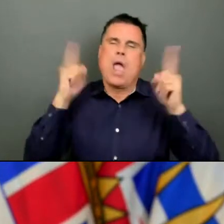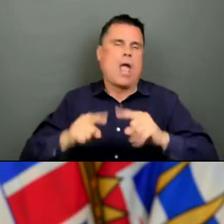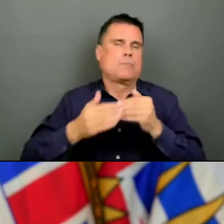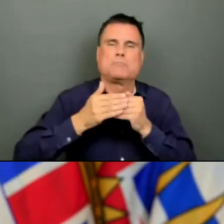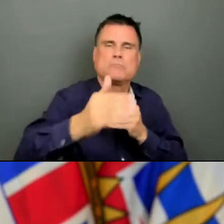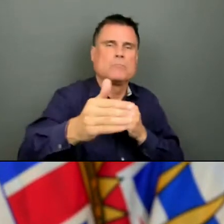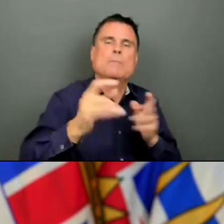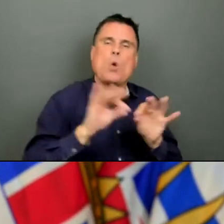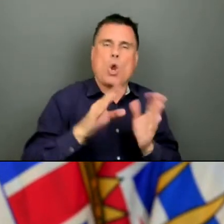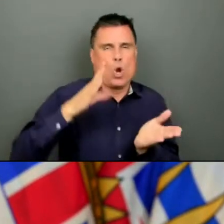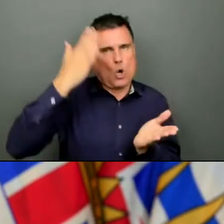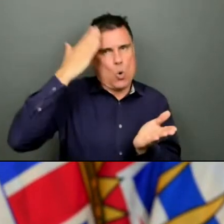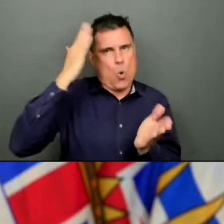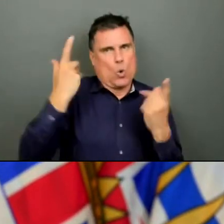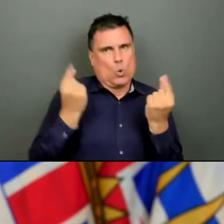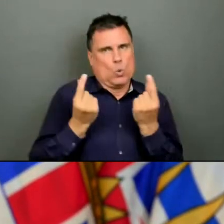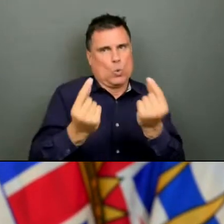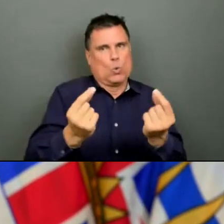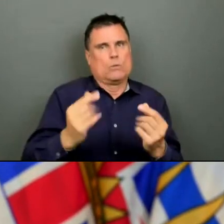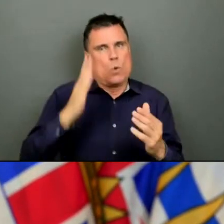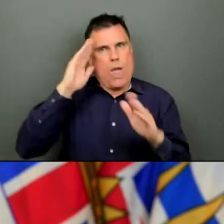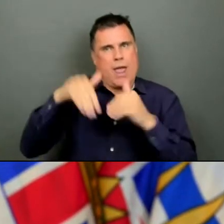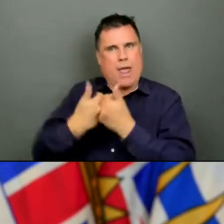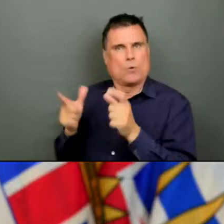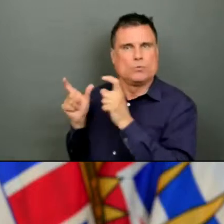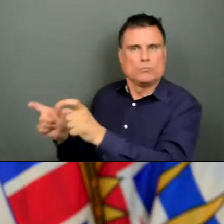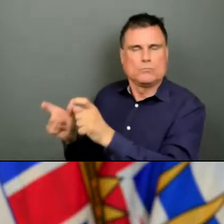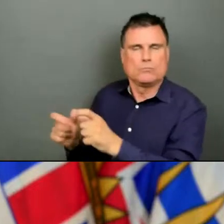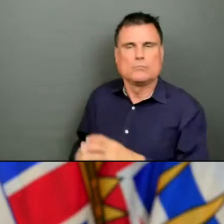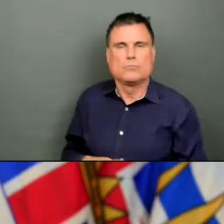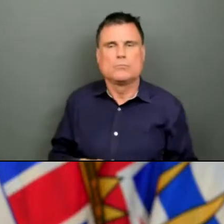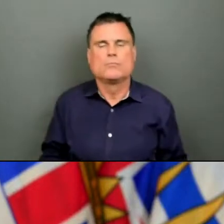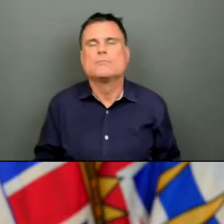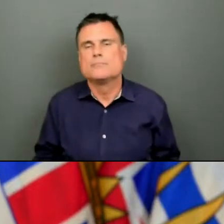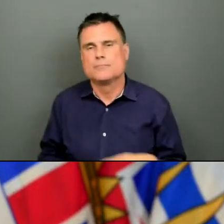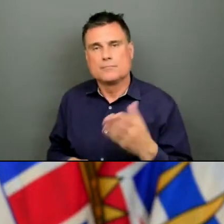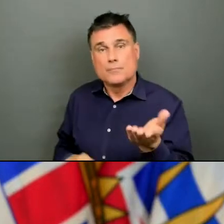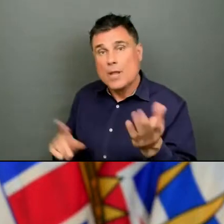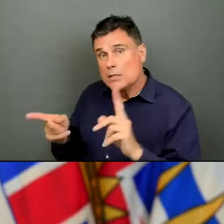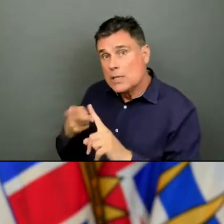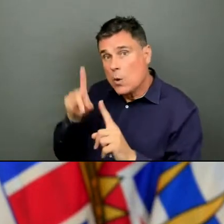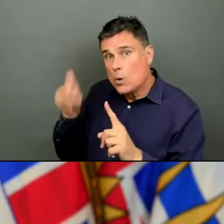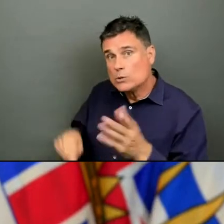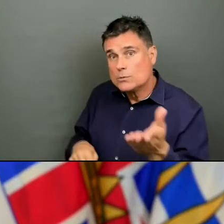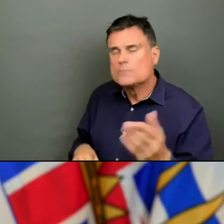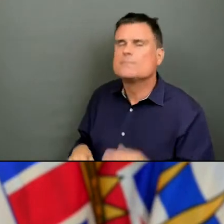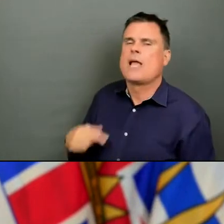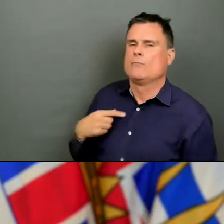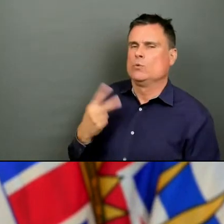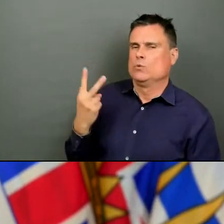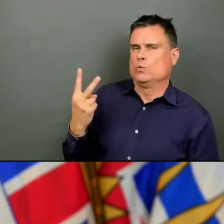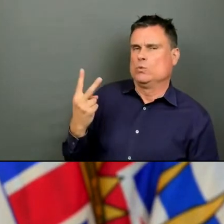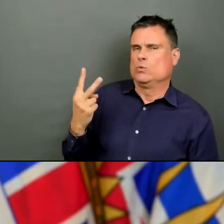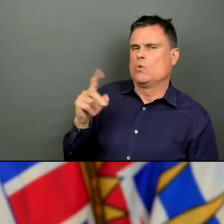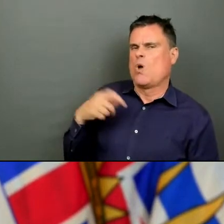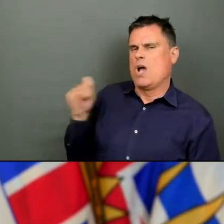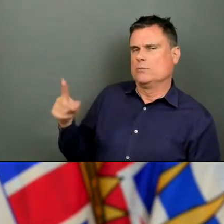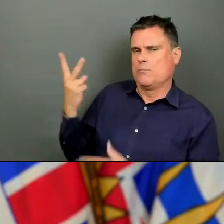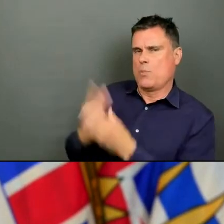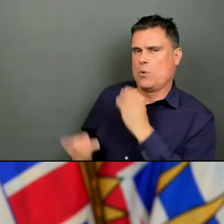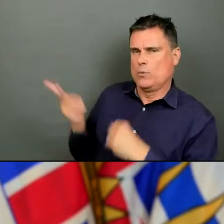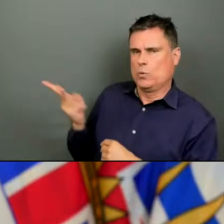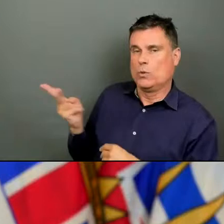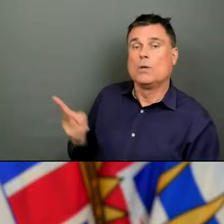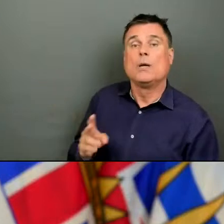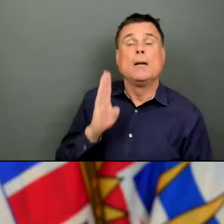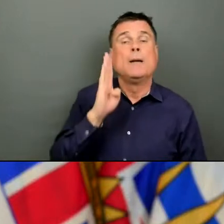I do. This is for both Minister Dix and Dr. Henry. There's been some criticism that BC doesn't have any new safety measures in